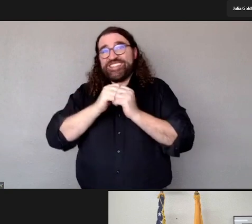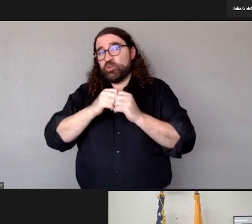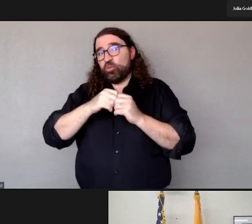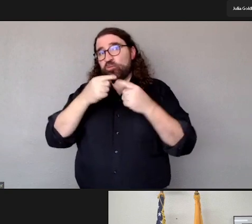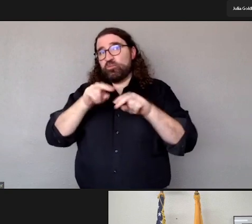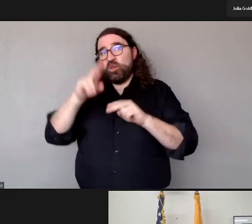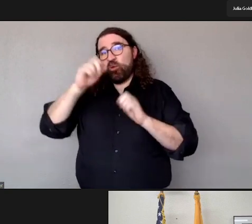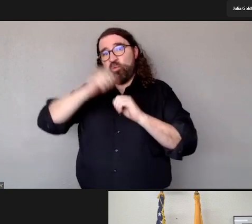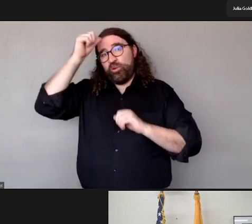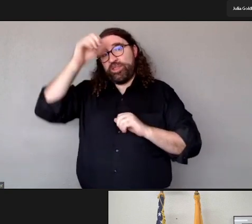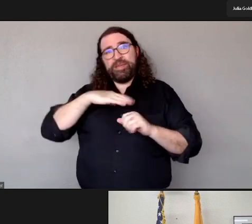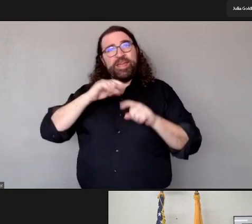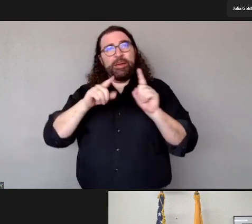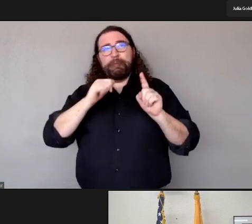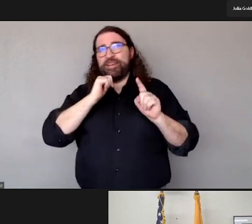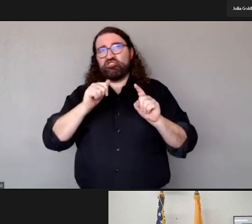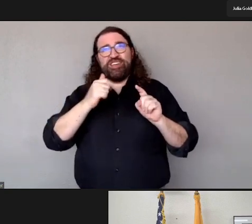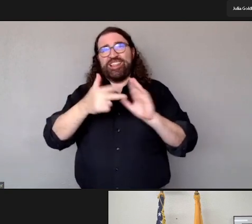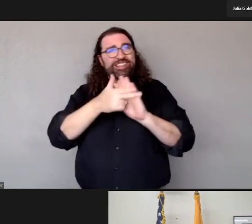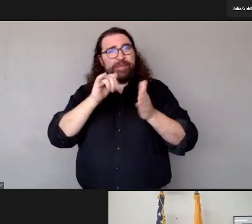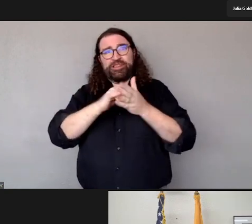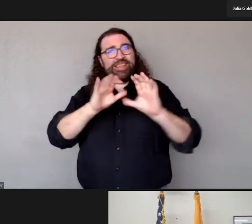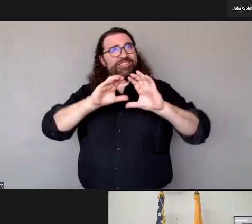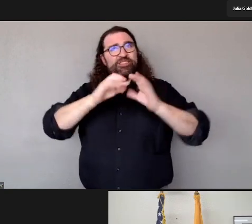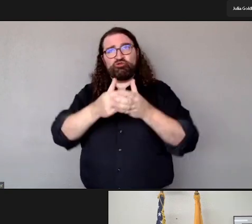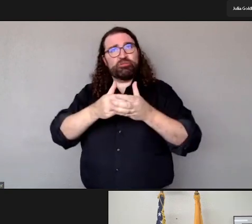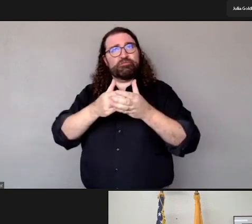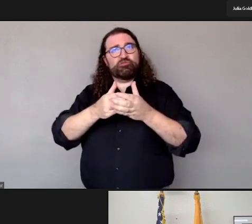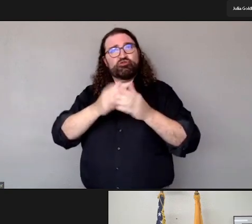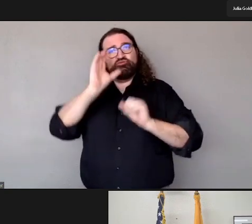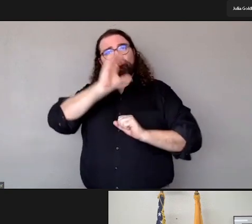to be identifying that as a group that should be seeking